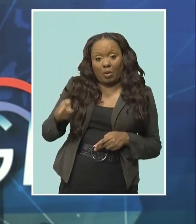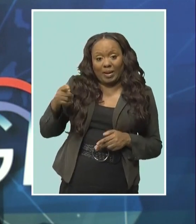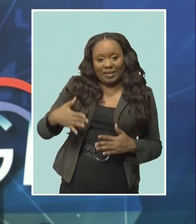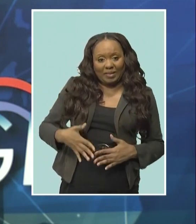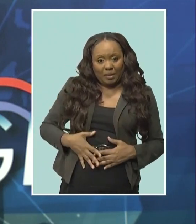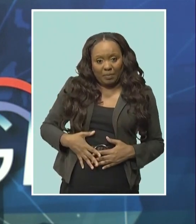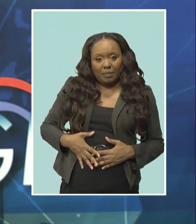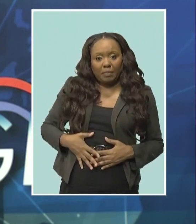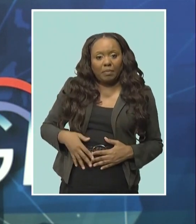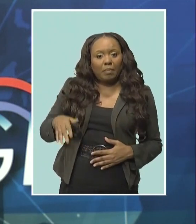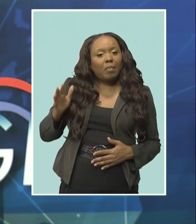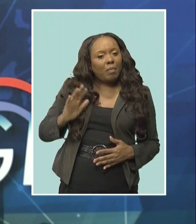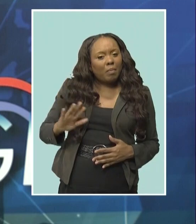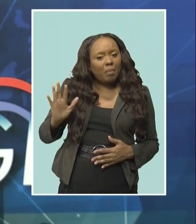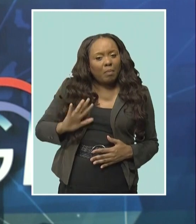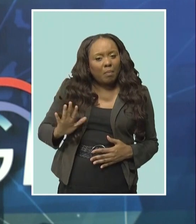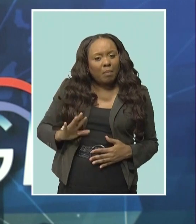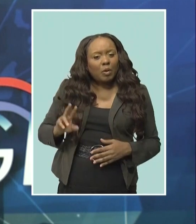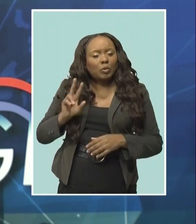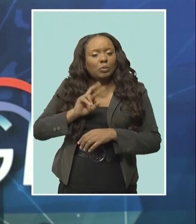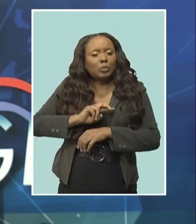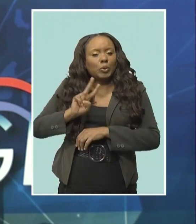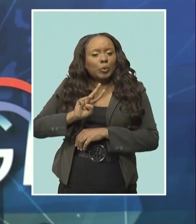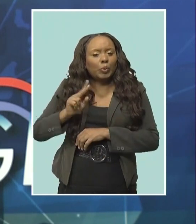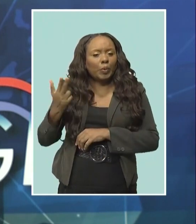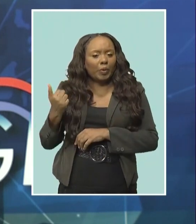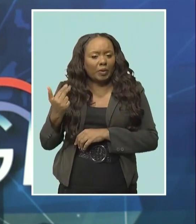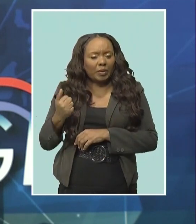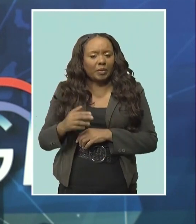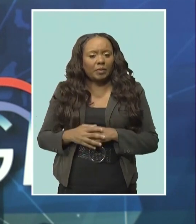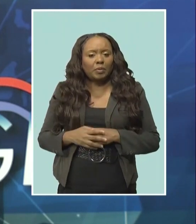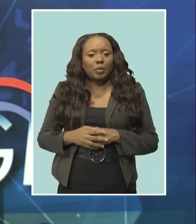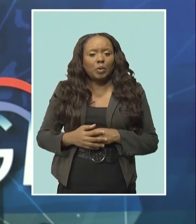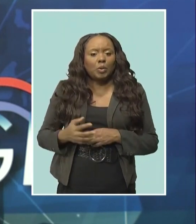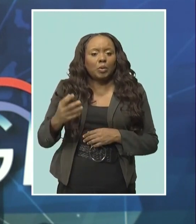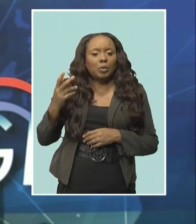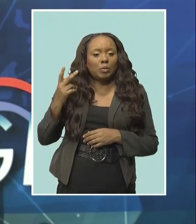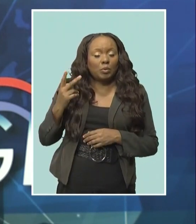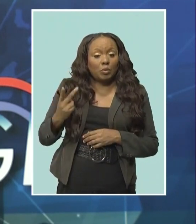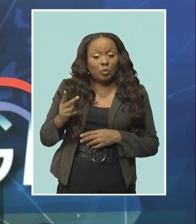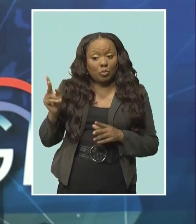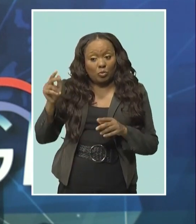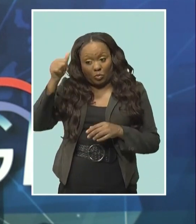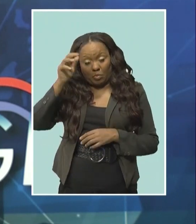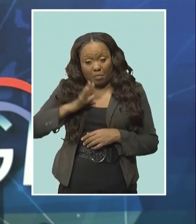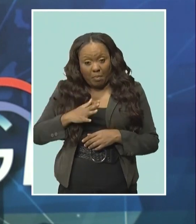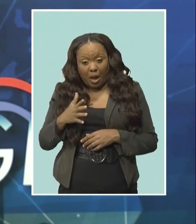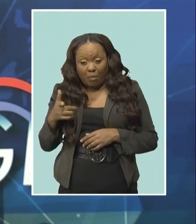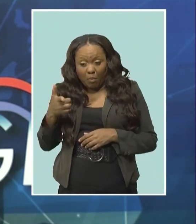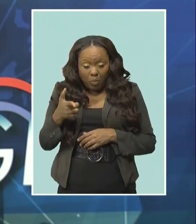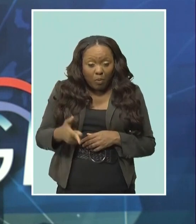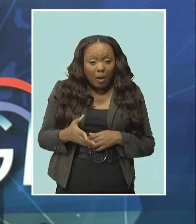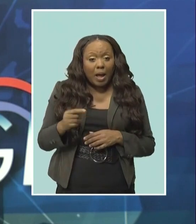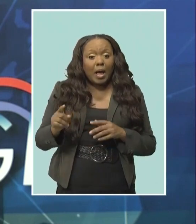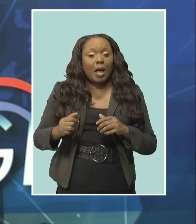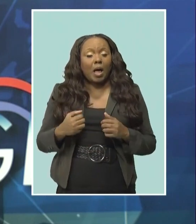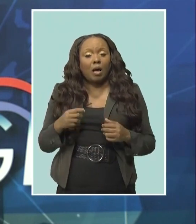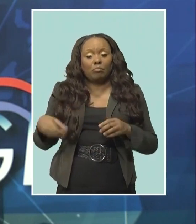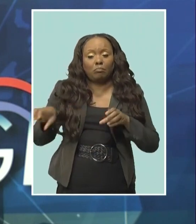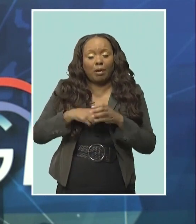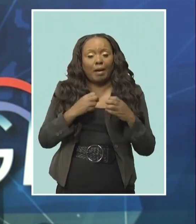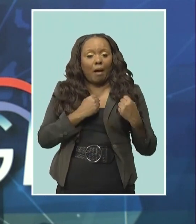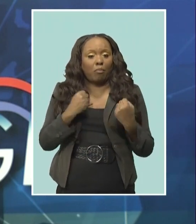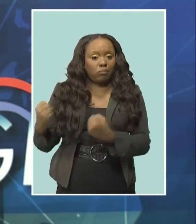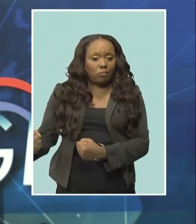after 2 yesterday afternoon. Police say the 2 unidentified men subsequently fled the scene in a car. The injured man